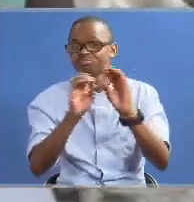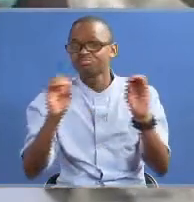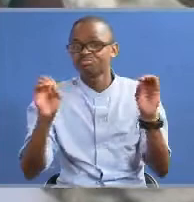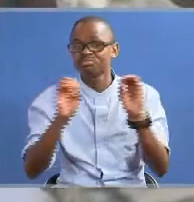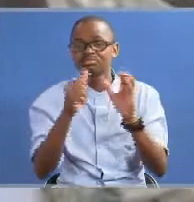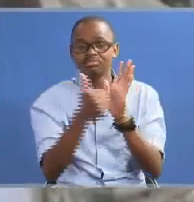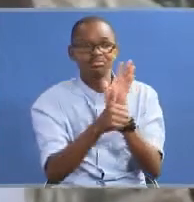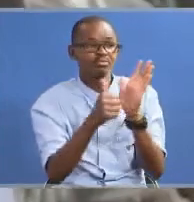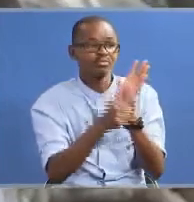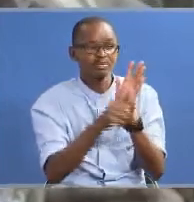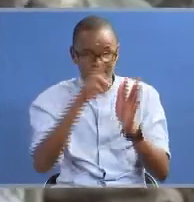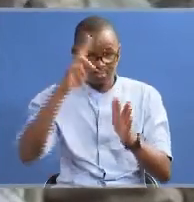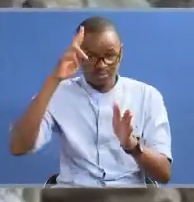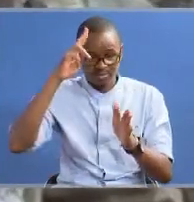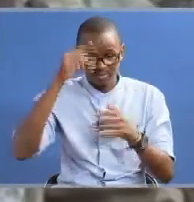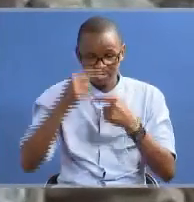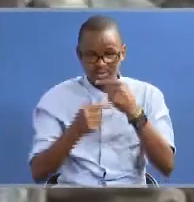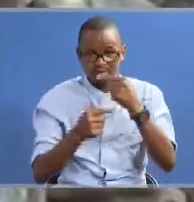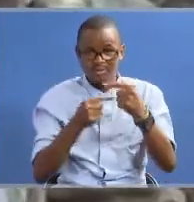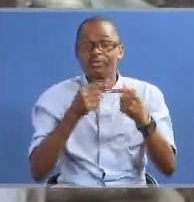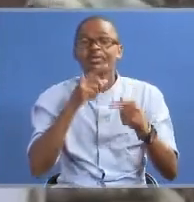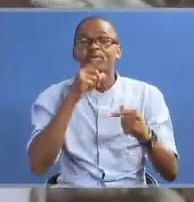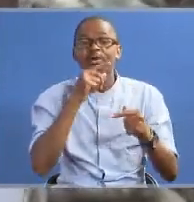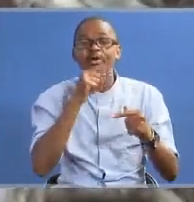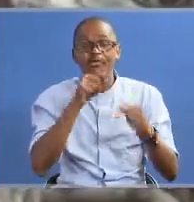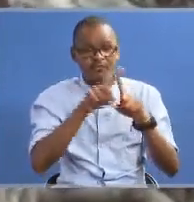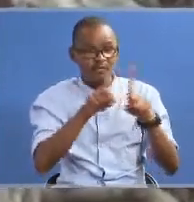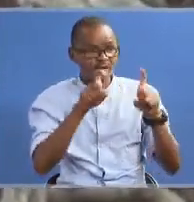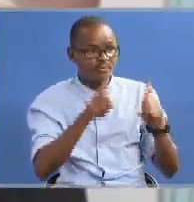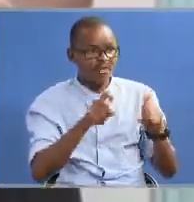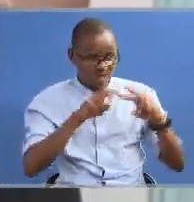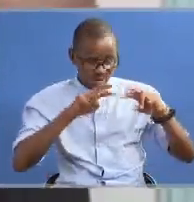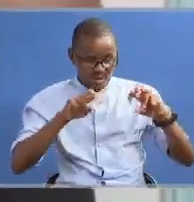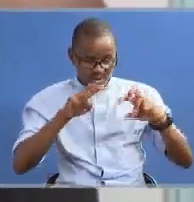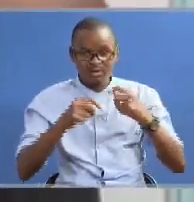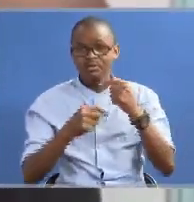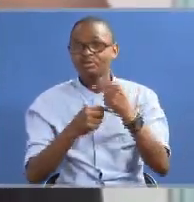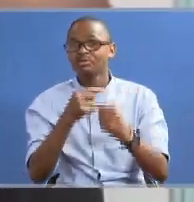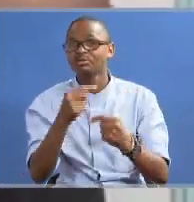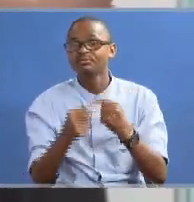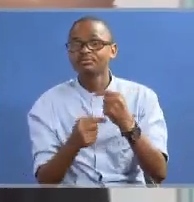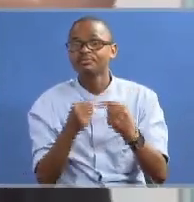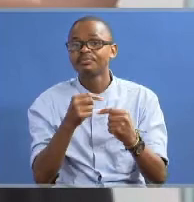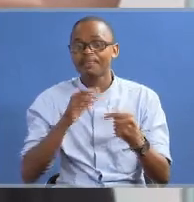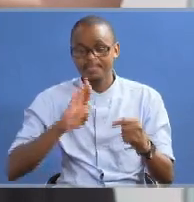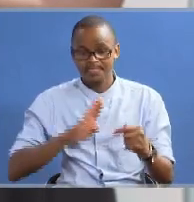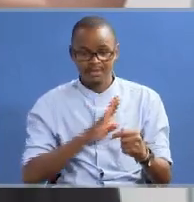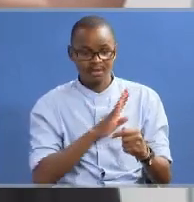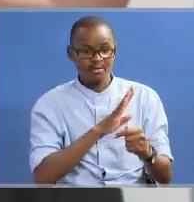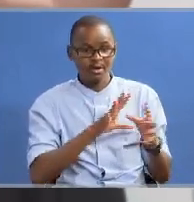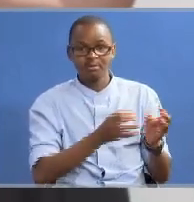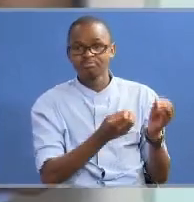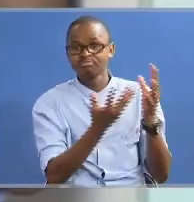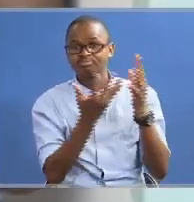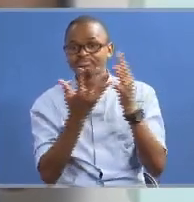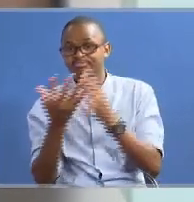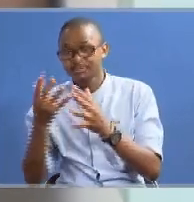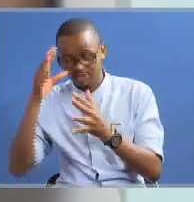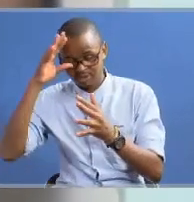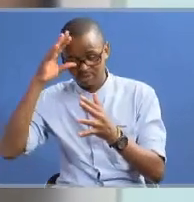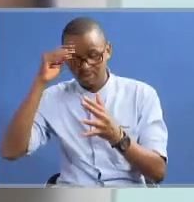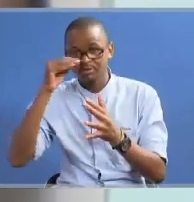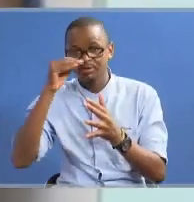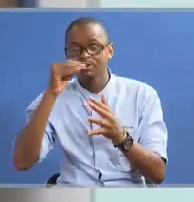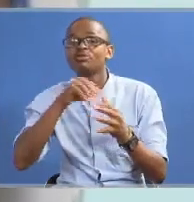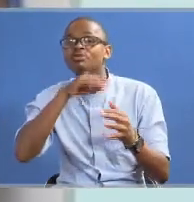a problem. Police are currently holding the man for questioning as investigations continue. The body was taken to Coast General